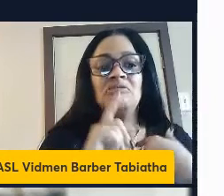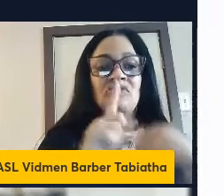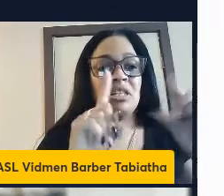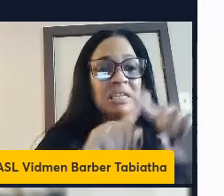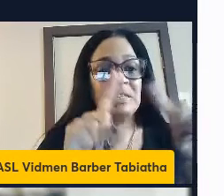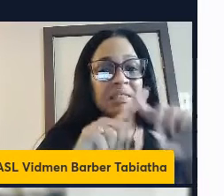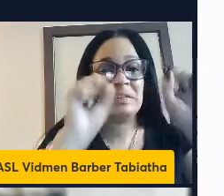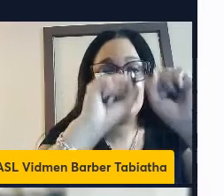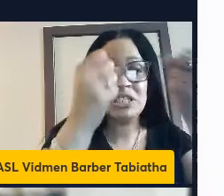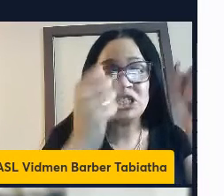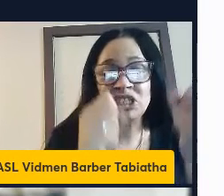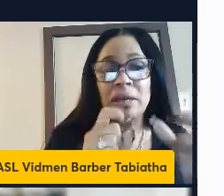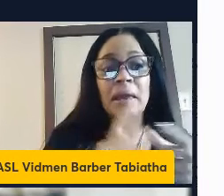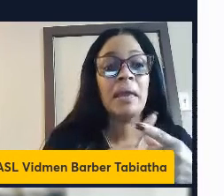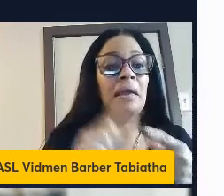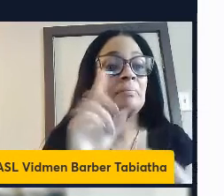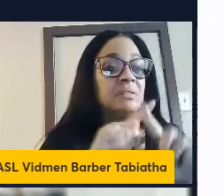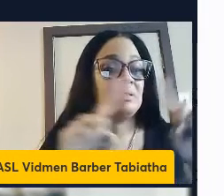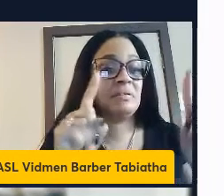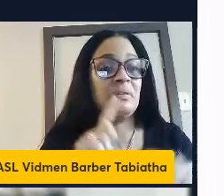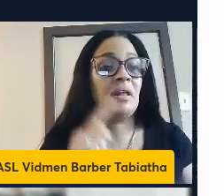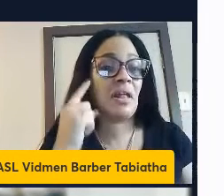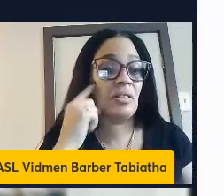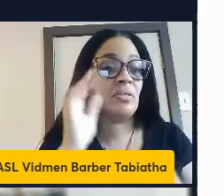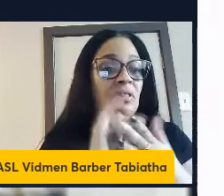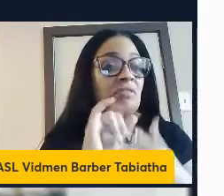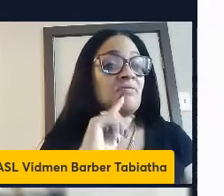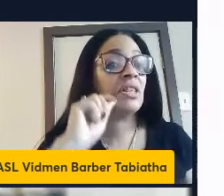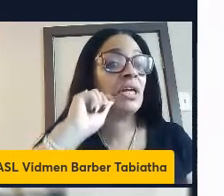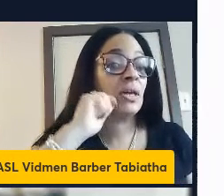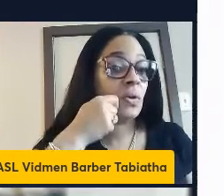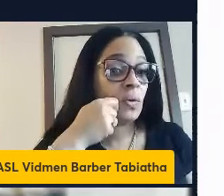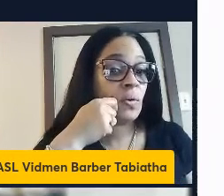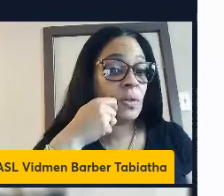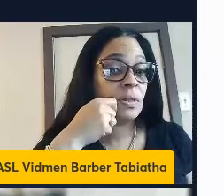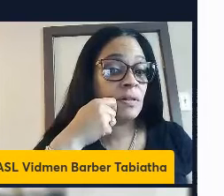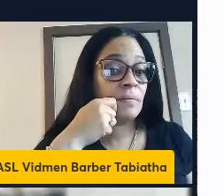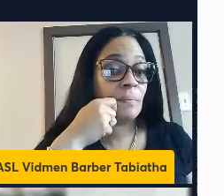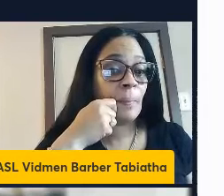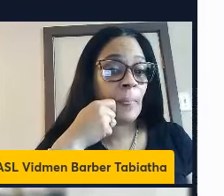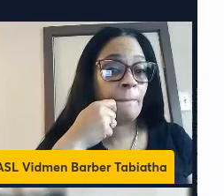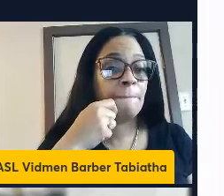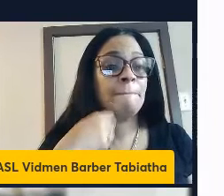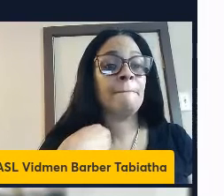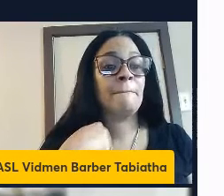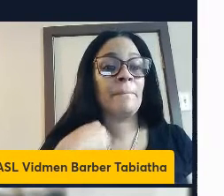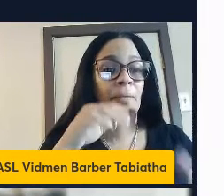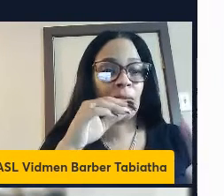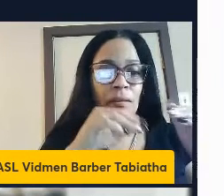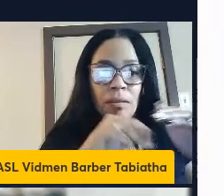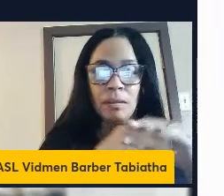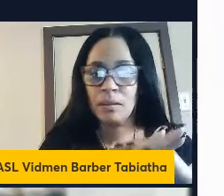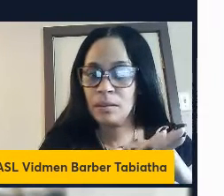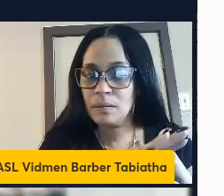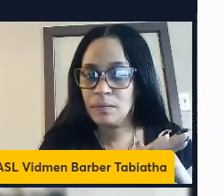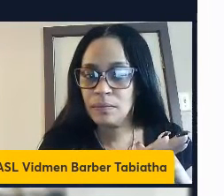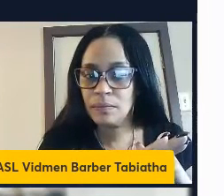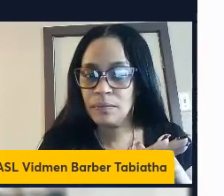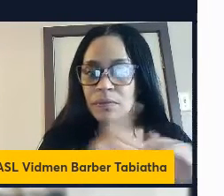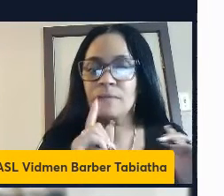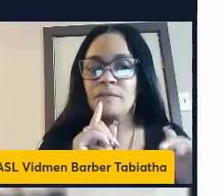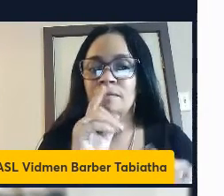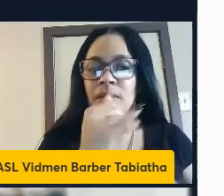shapes and forms. And I thought that they were really cool. So, I knocked on the doors of Noguchi Memorial Institute,